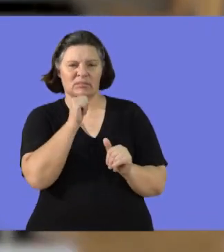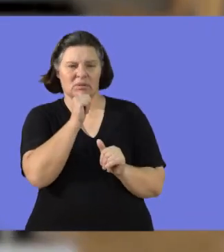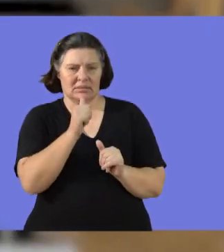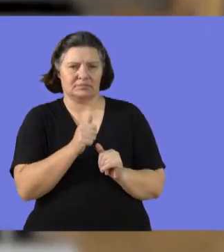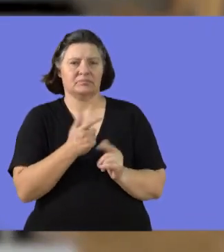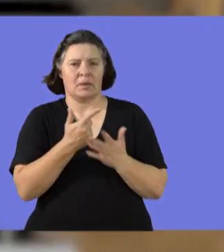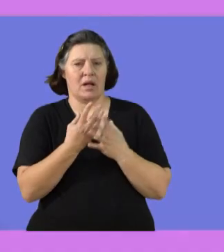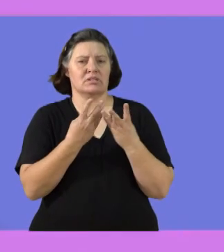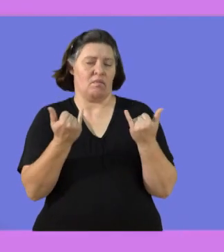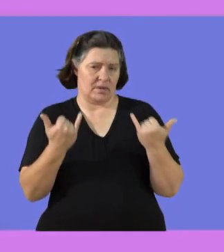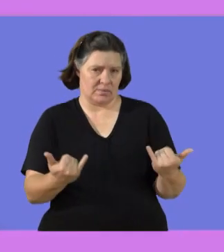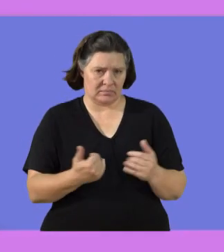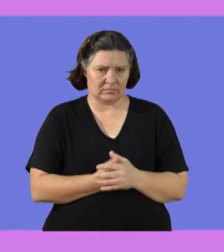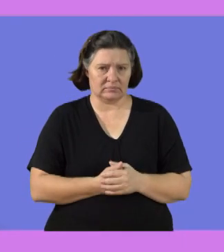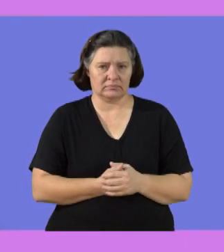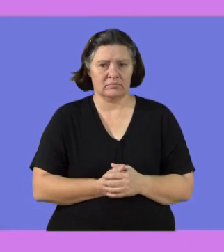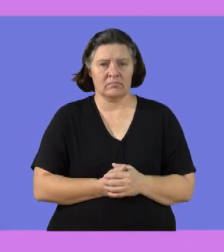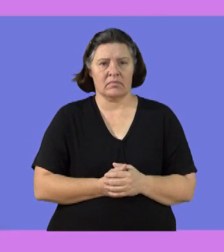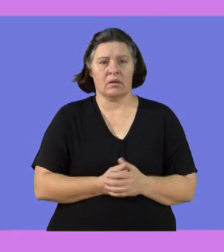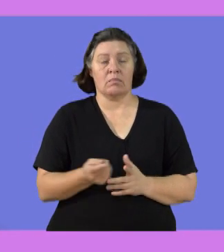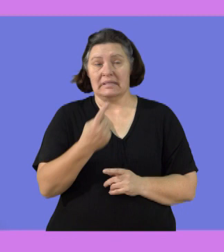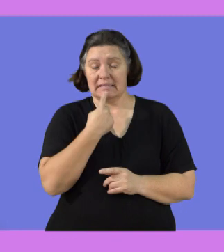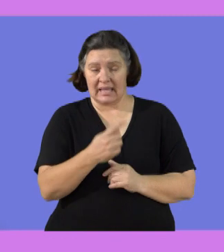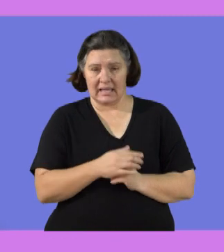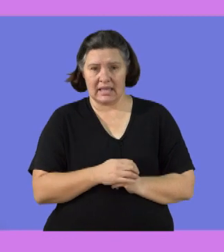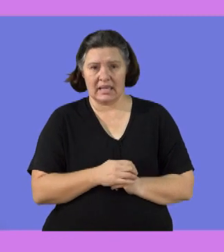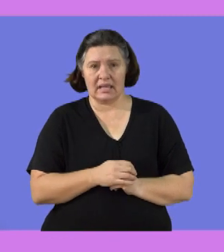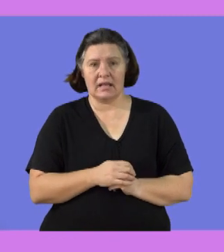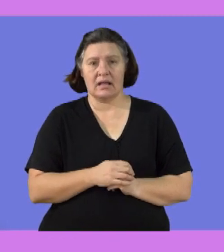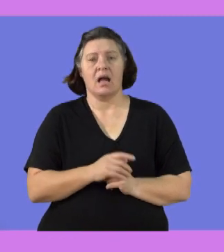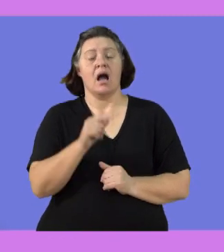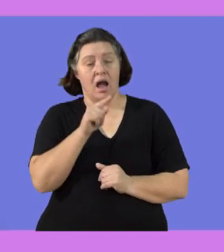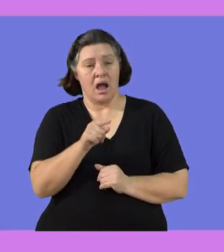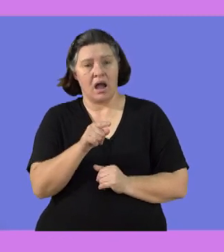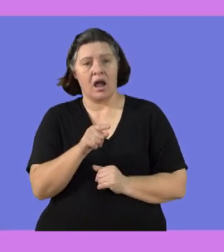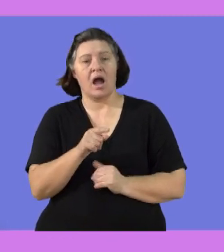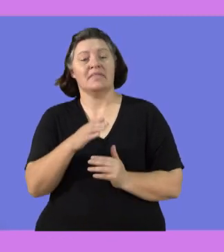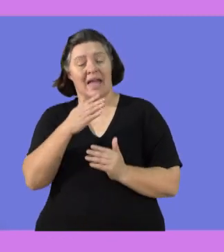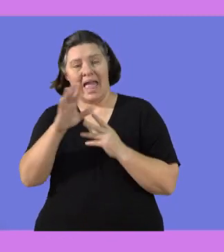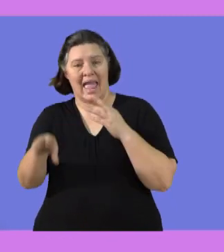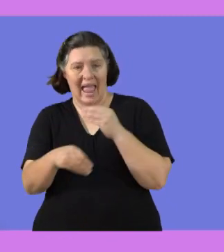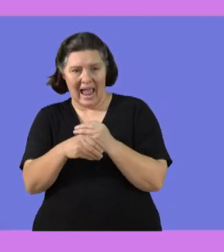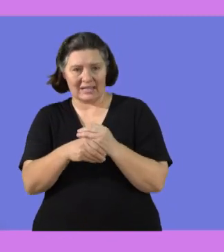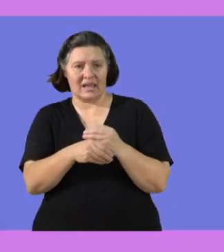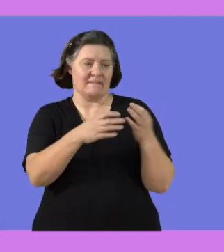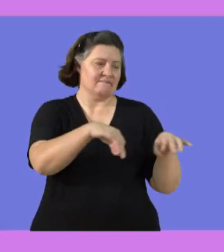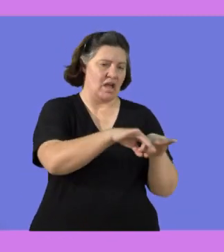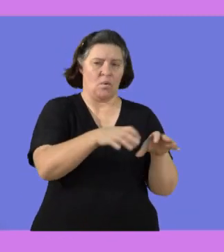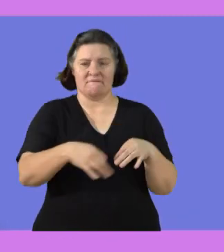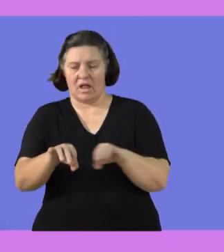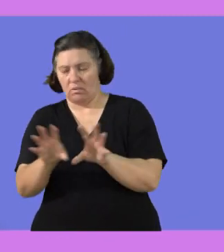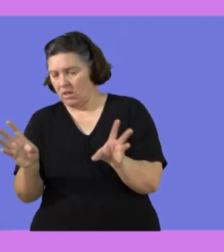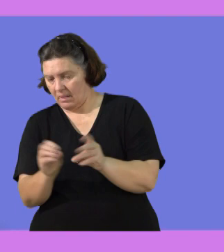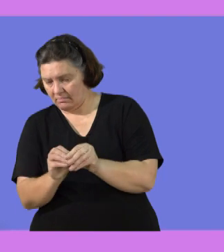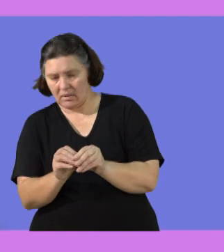I'm sorted now. But basically what I was saying is that at the end, make sure that you add these two values to get your total, and you